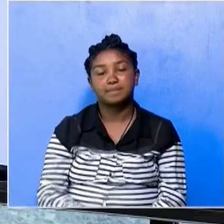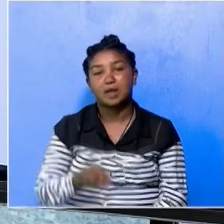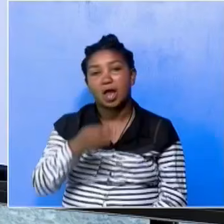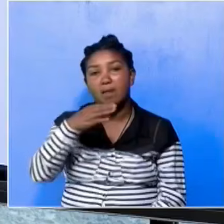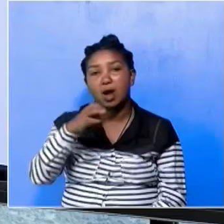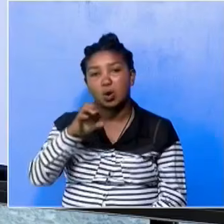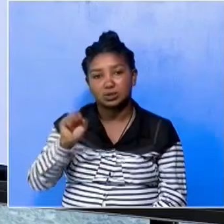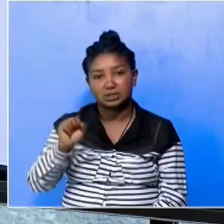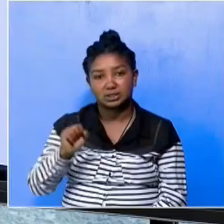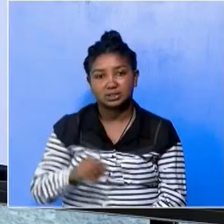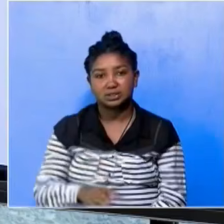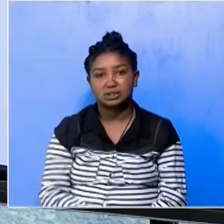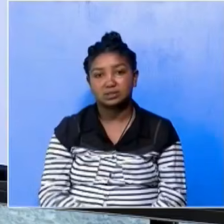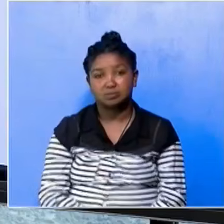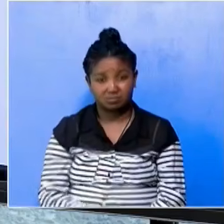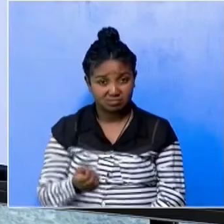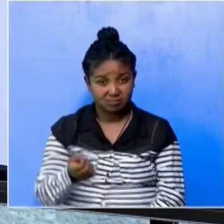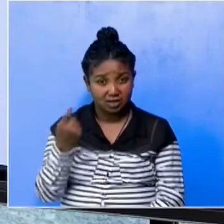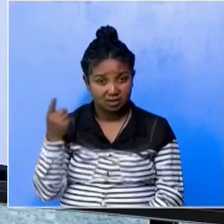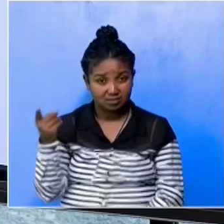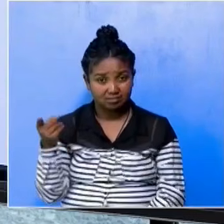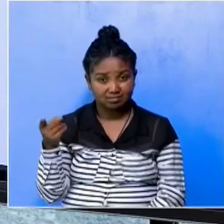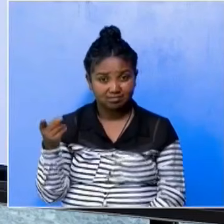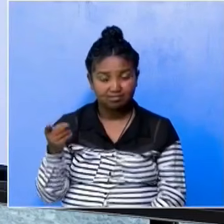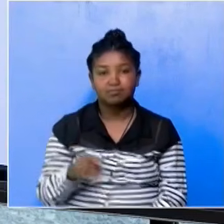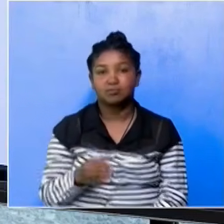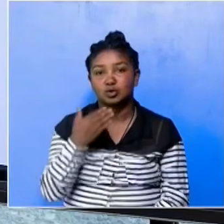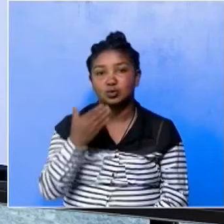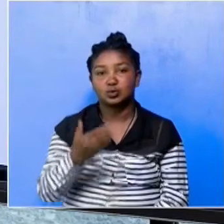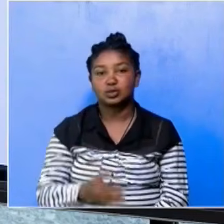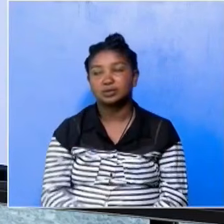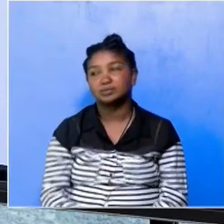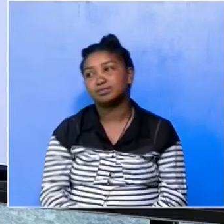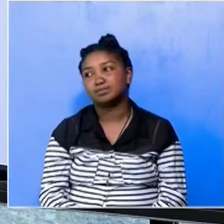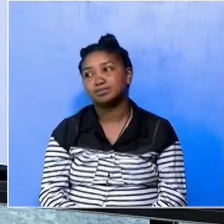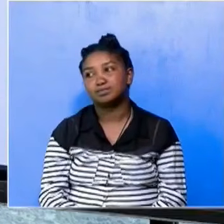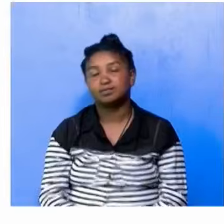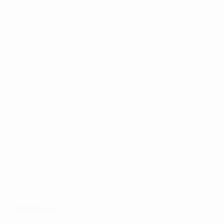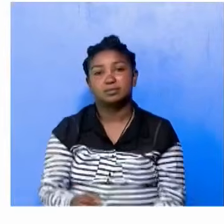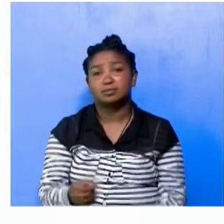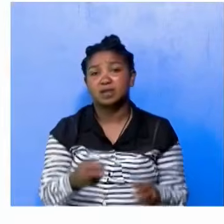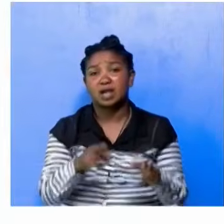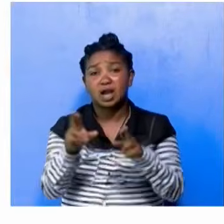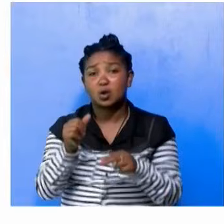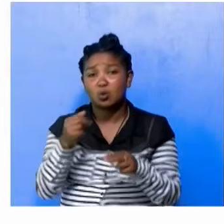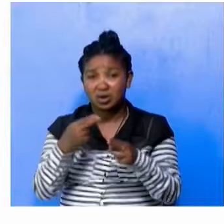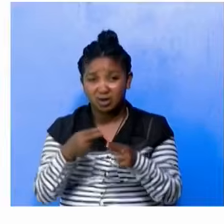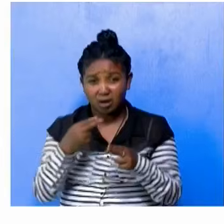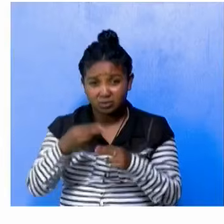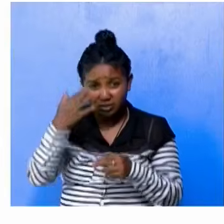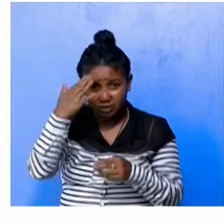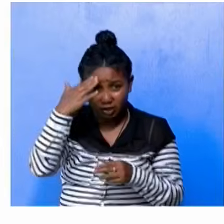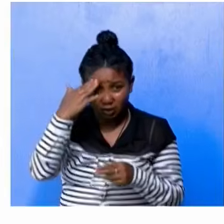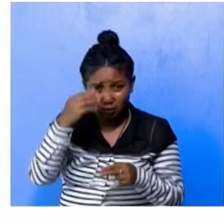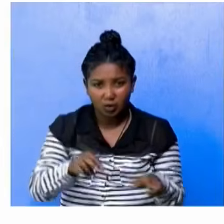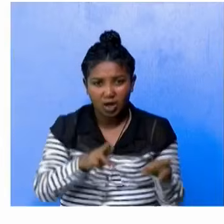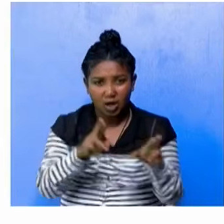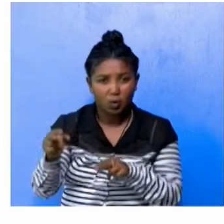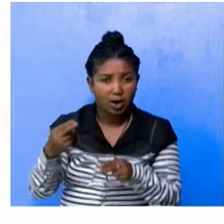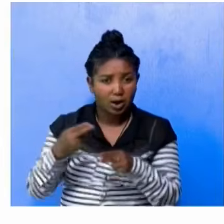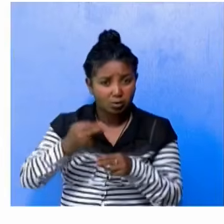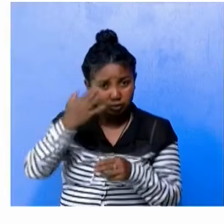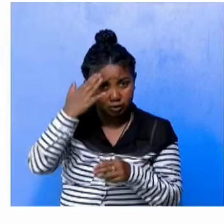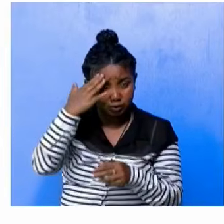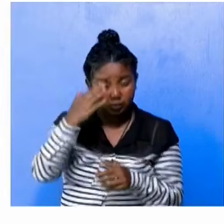Mangoes. Is it clear? Good. Nice. Irregular